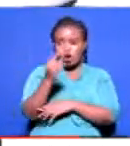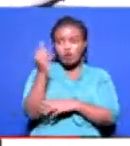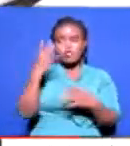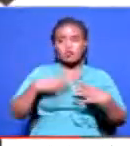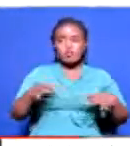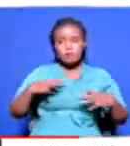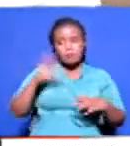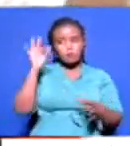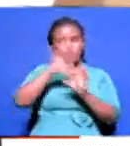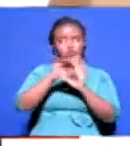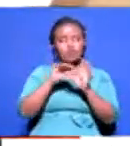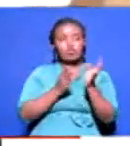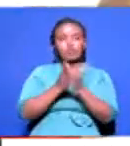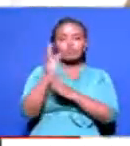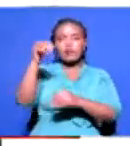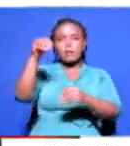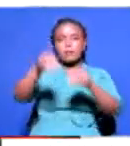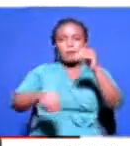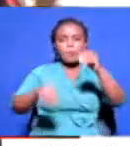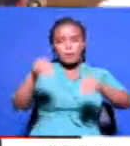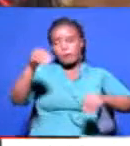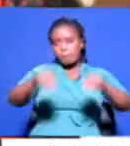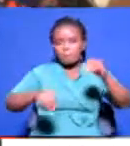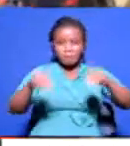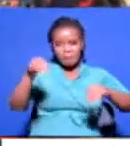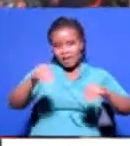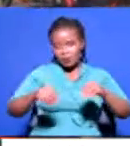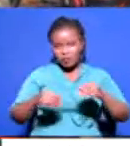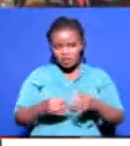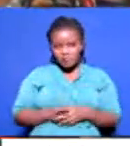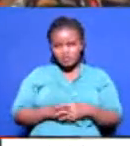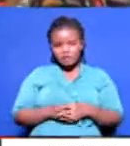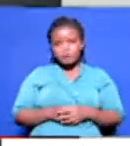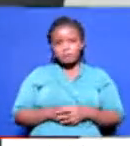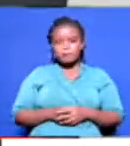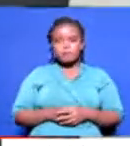John Jacob Curia, Prime Edition.